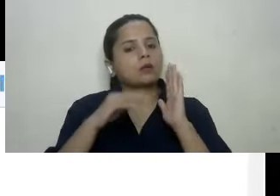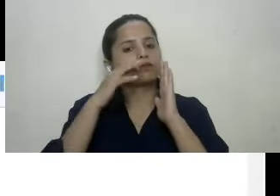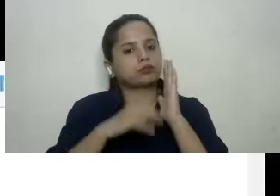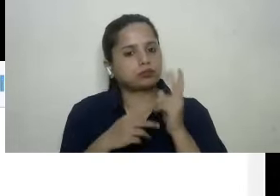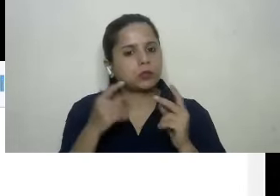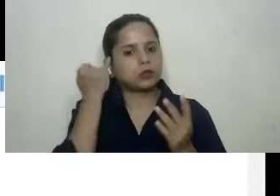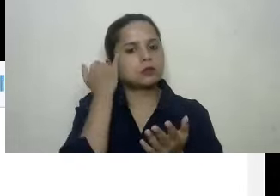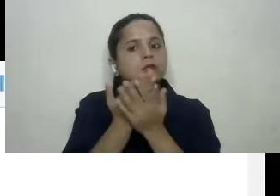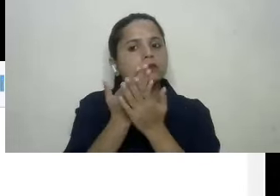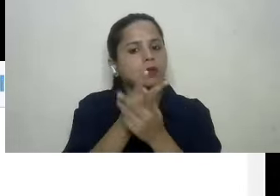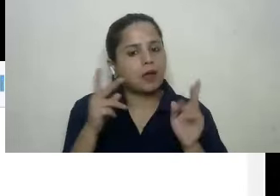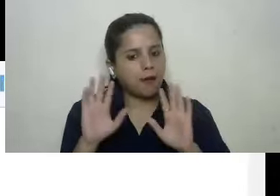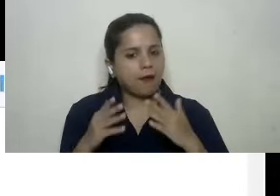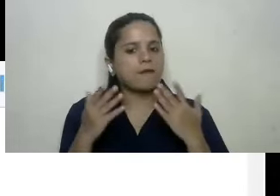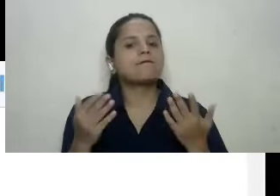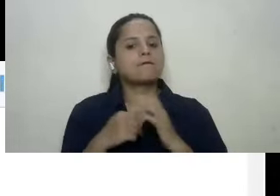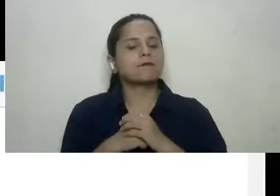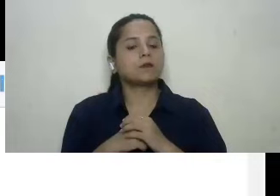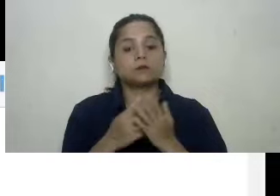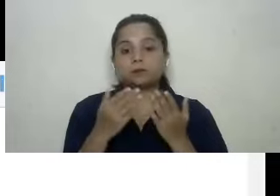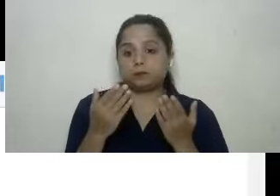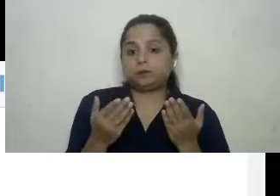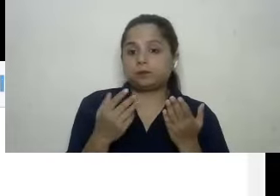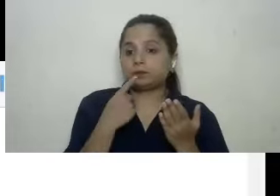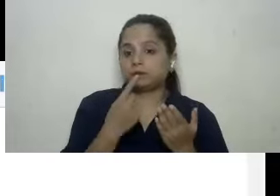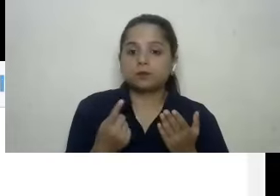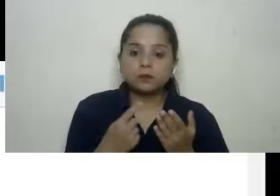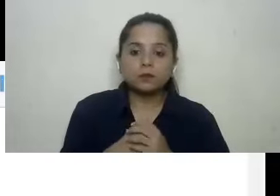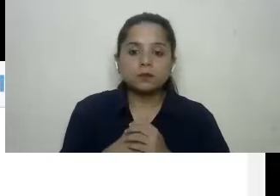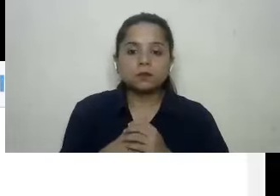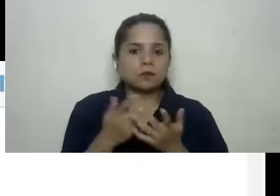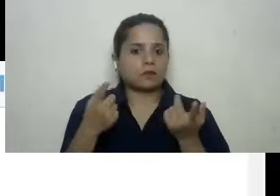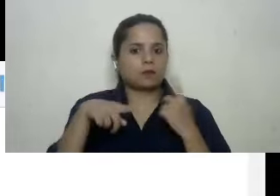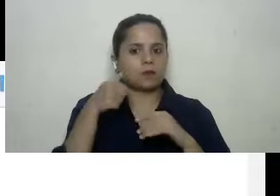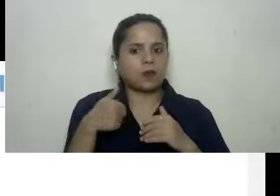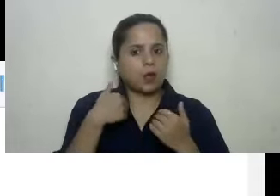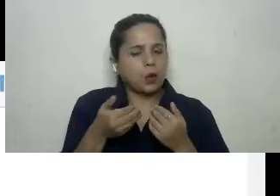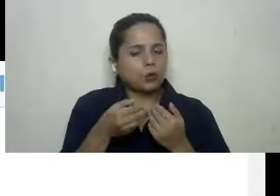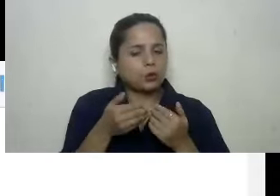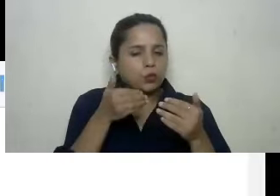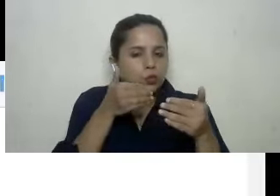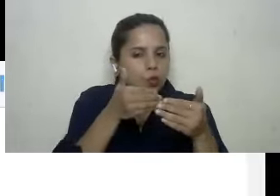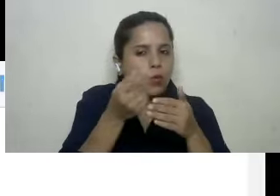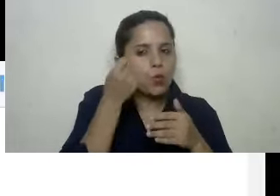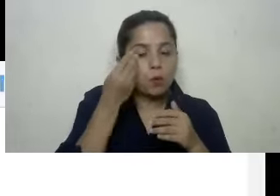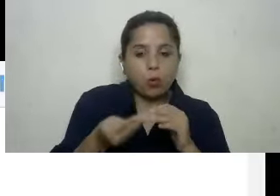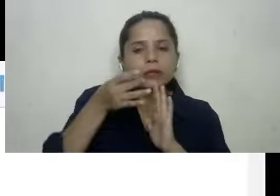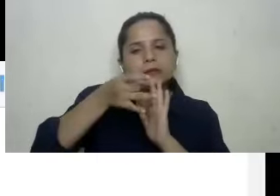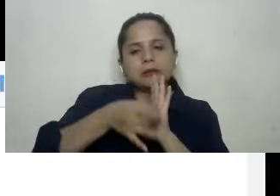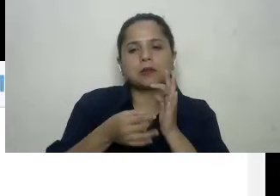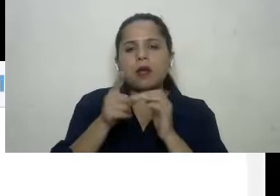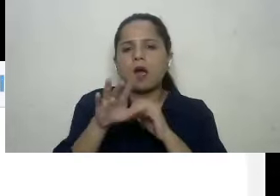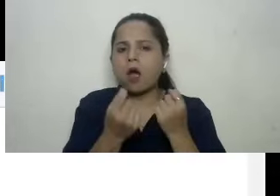suggestions. So this is, we are getting closer, but let's get into a more detailed prompt. So let's go to